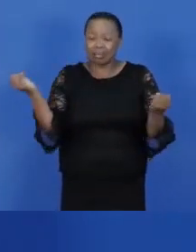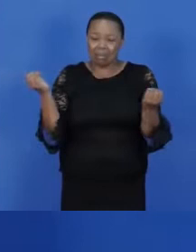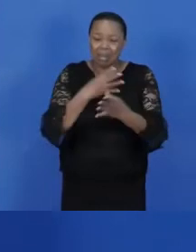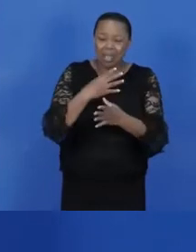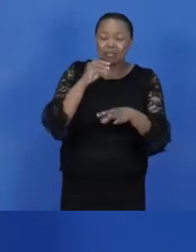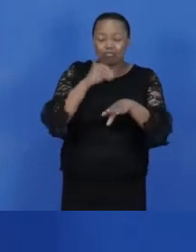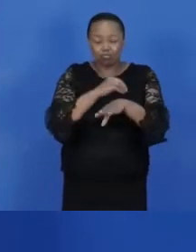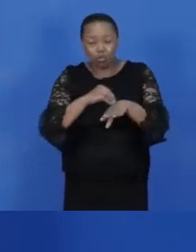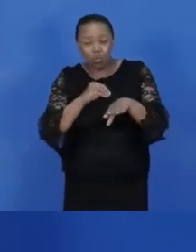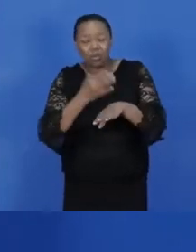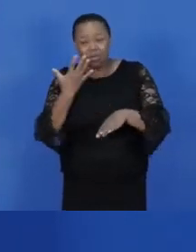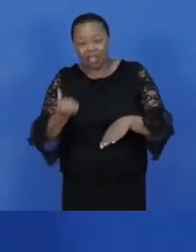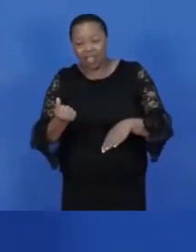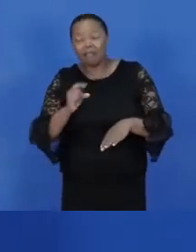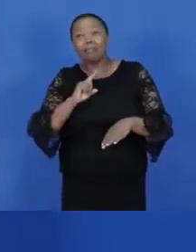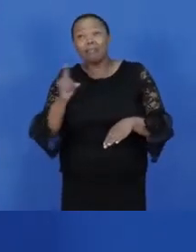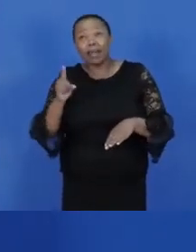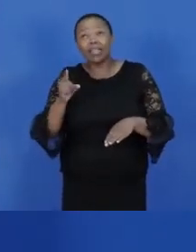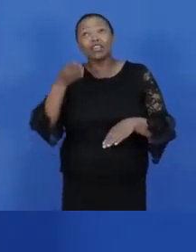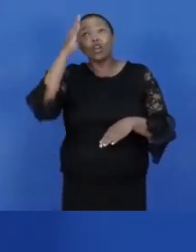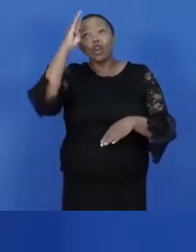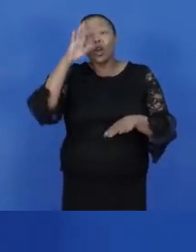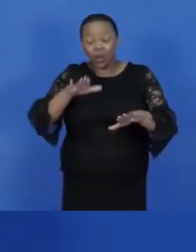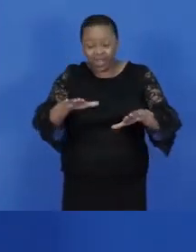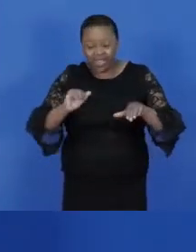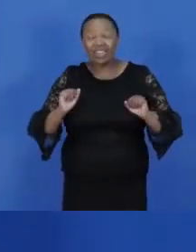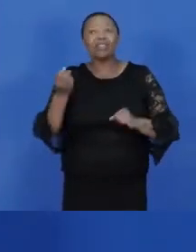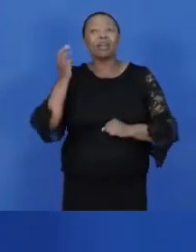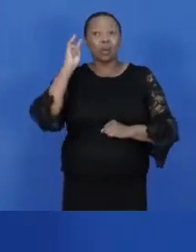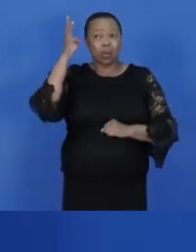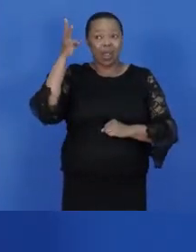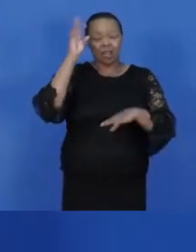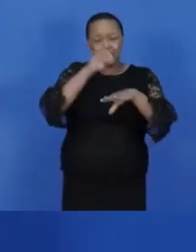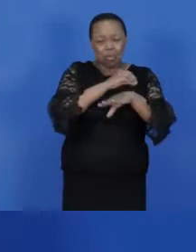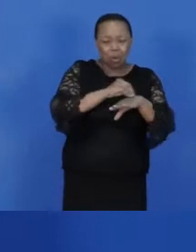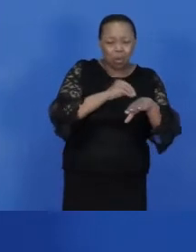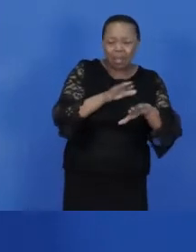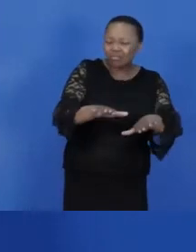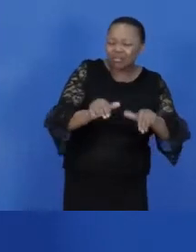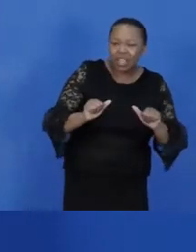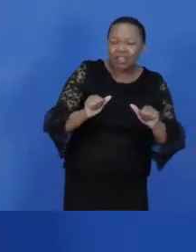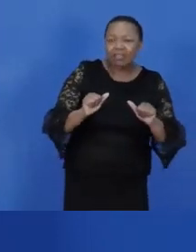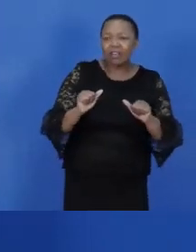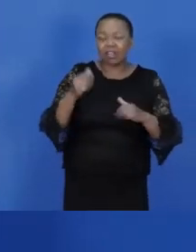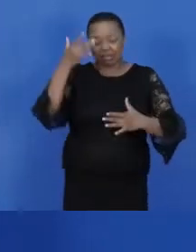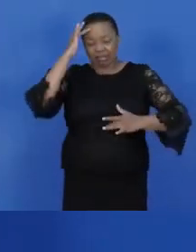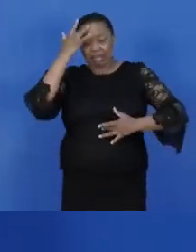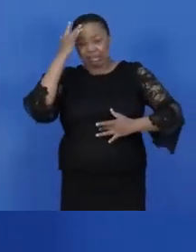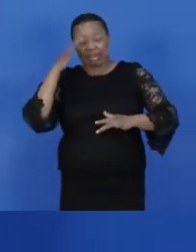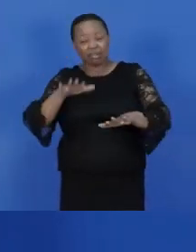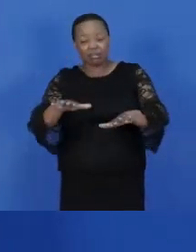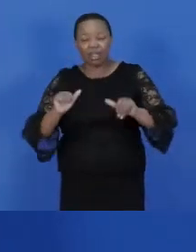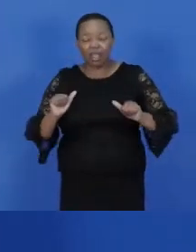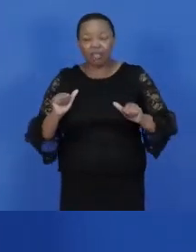around us, as we are suffering at this particular time, you said you'll deliver us. You'll deliver us from troubles. You'll deliver us from afflictions.